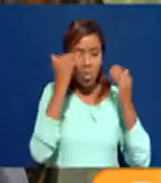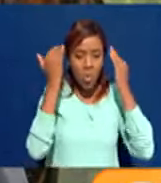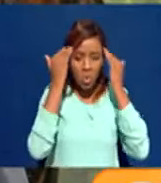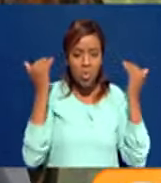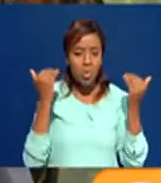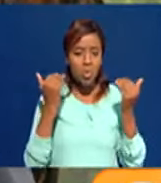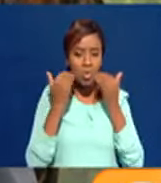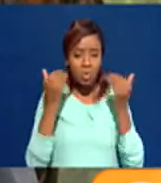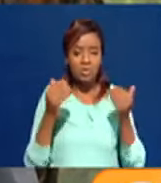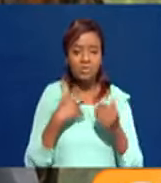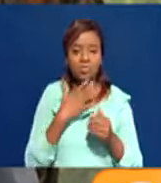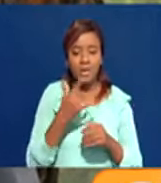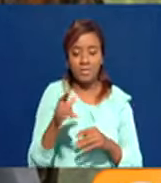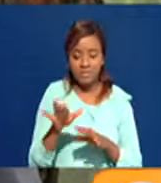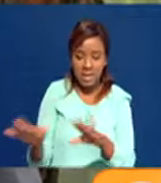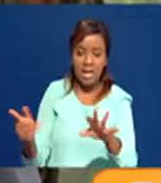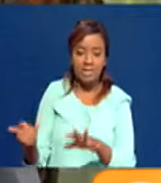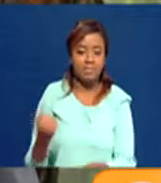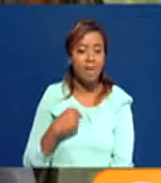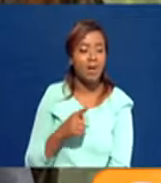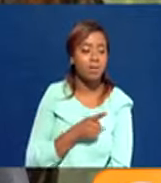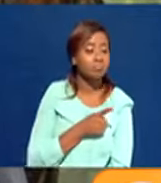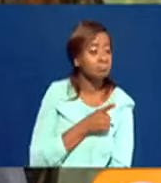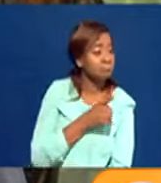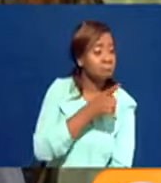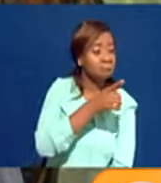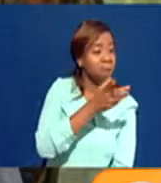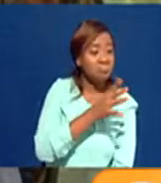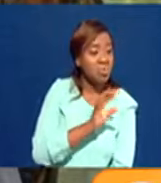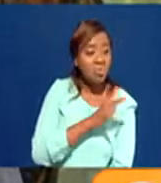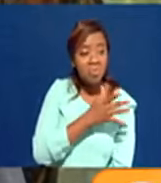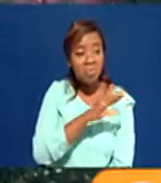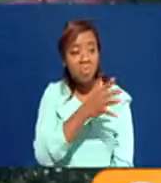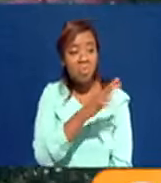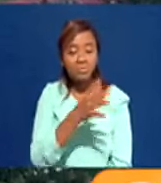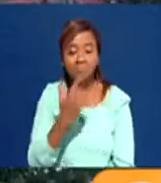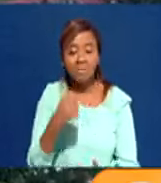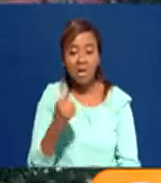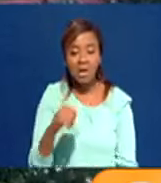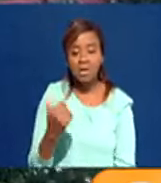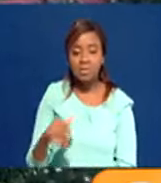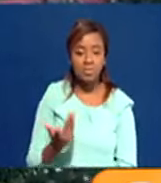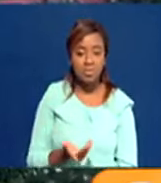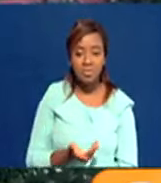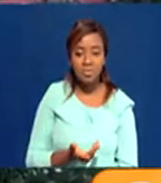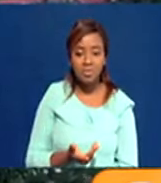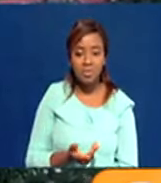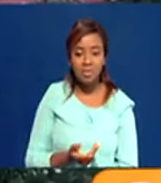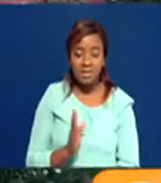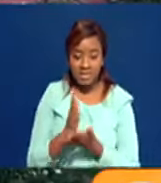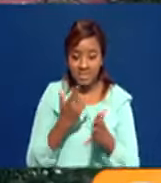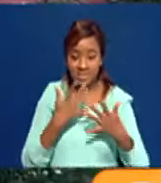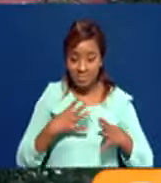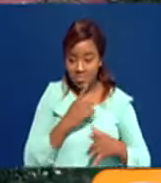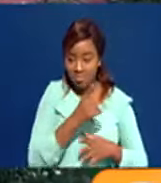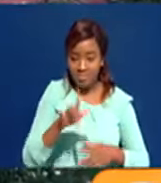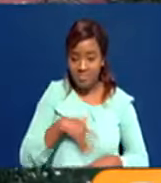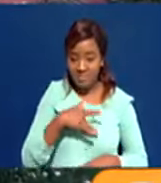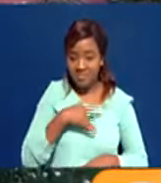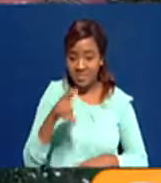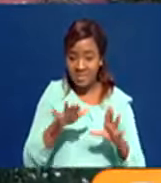ile arudisha shamba yake, lakini imeshindikana hiyo bado. Some developers even fear the county could grow into a